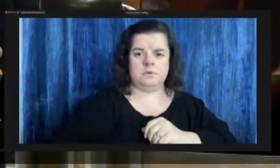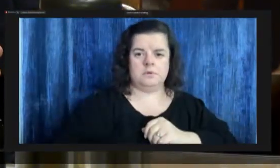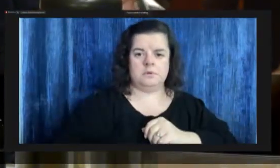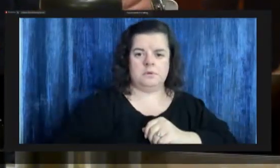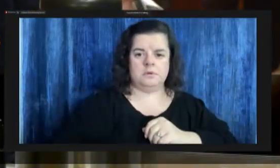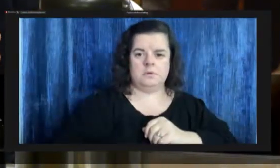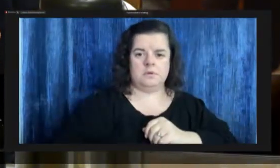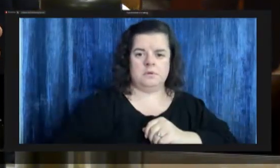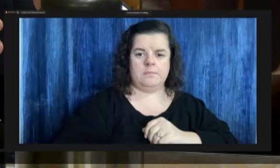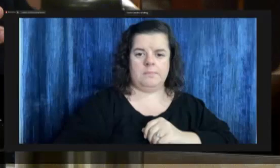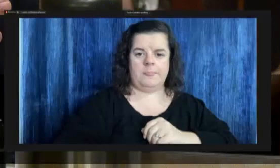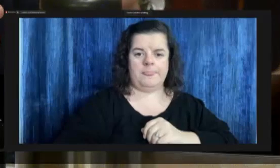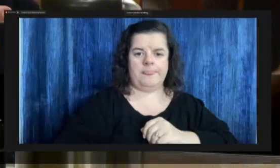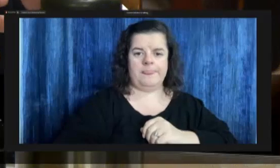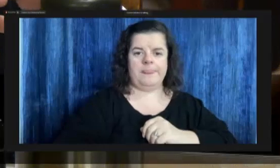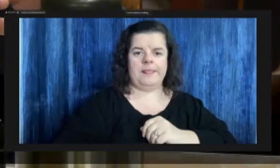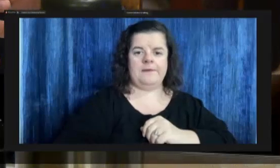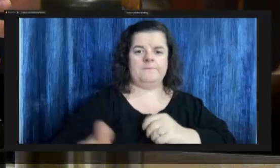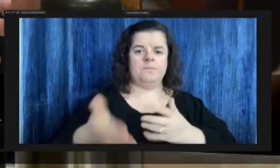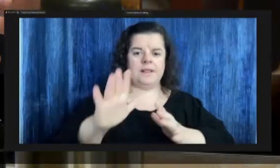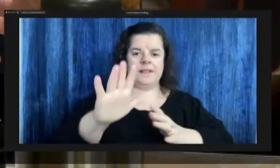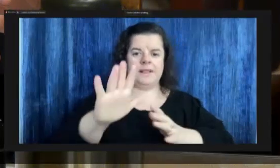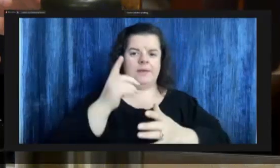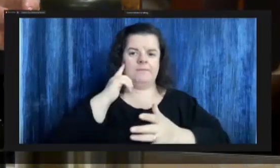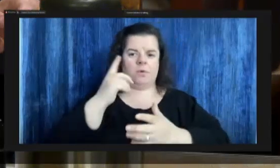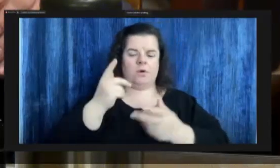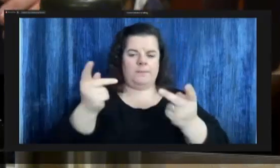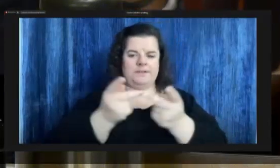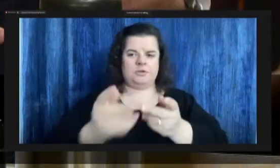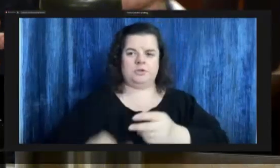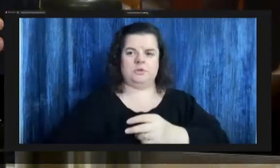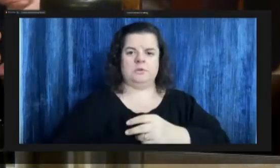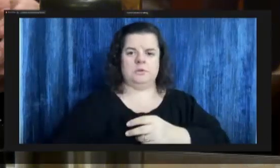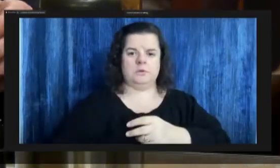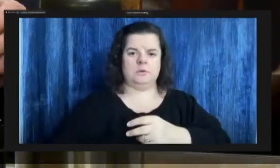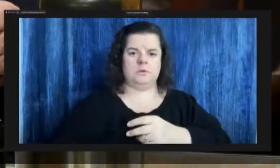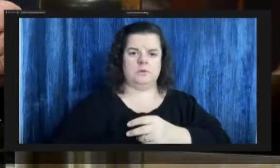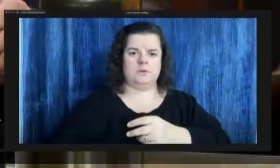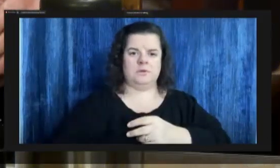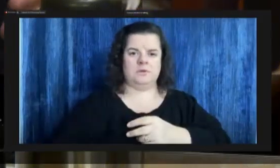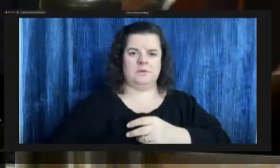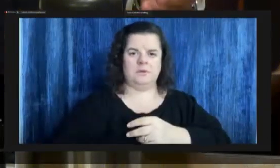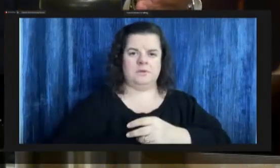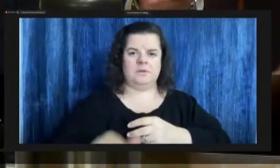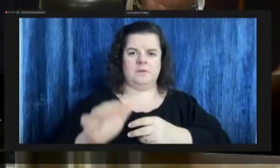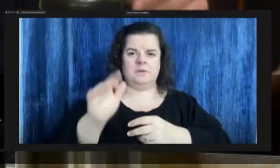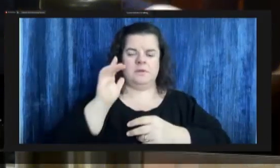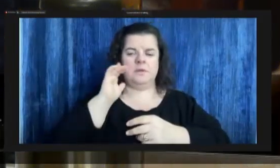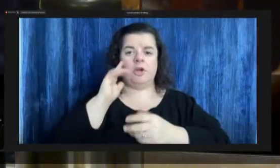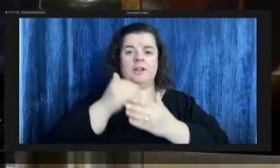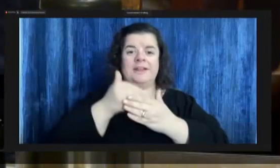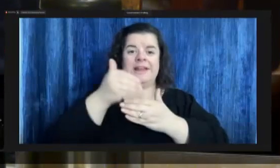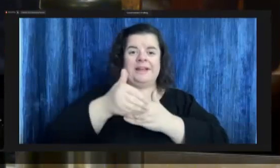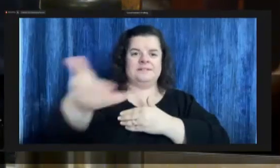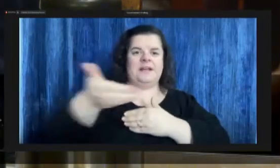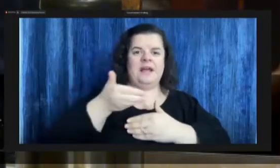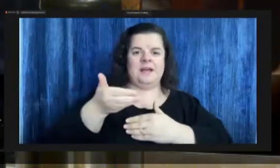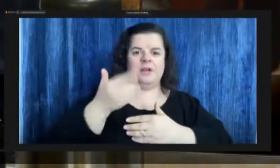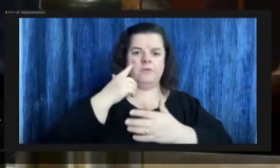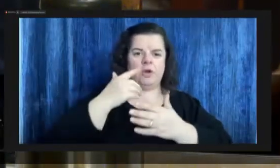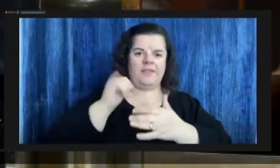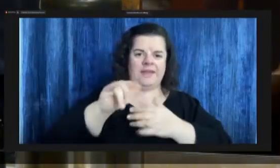hire for a position. Create a position, or in your next hire, shoot for that type of